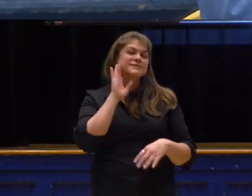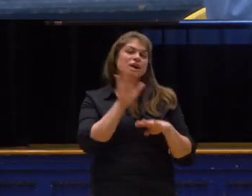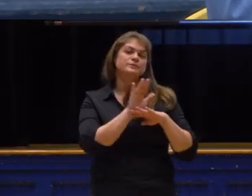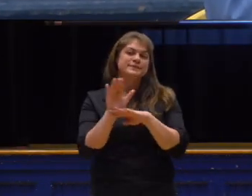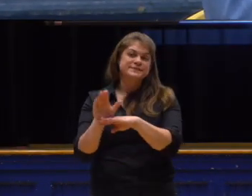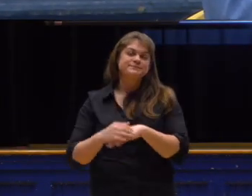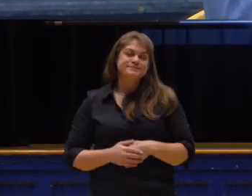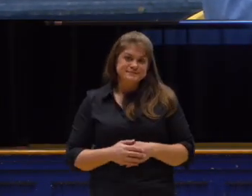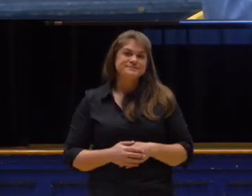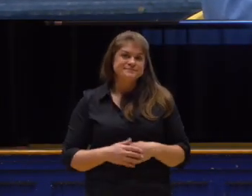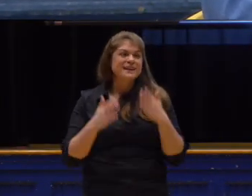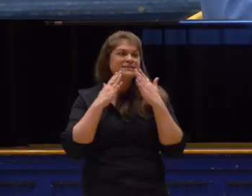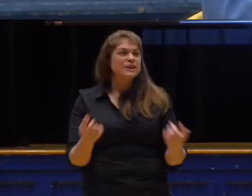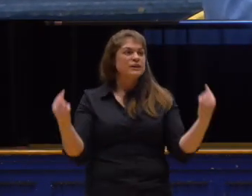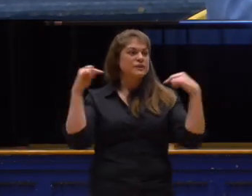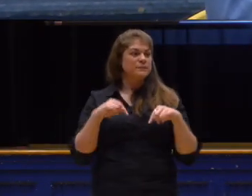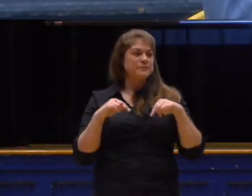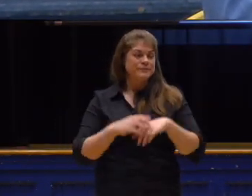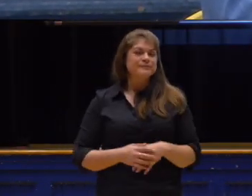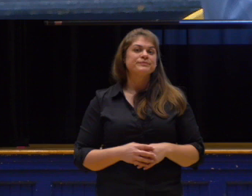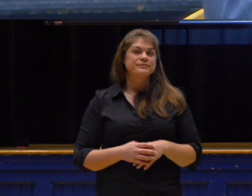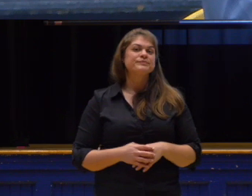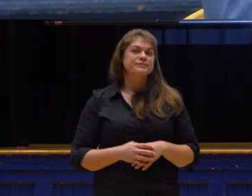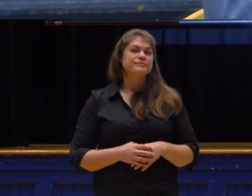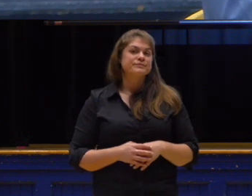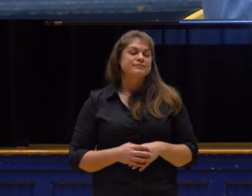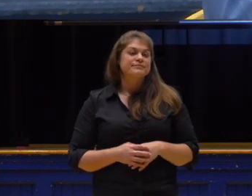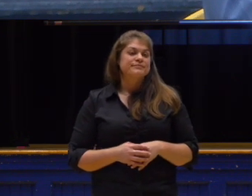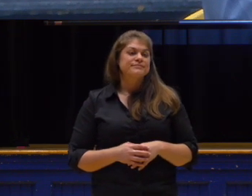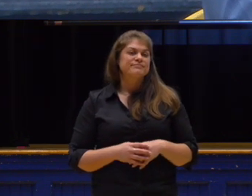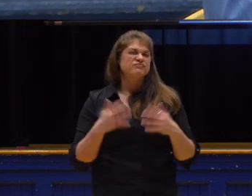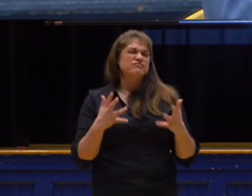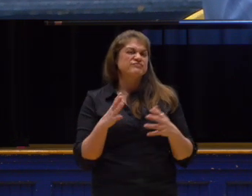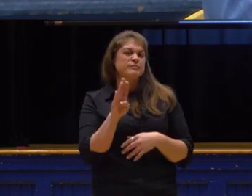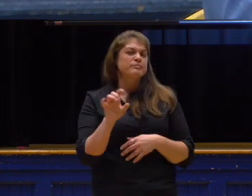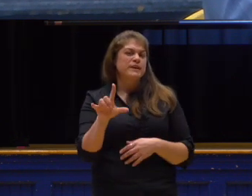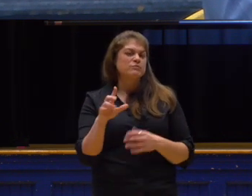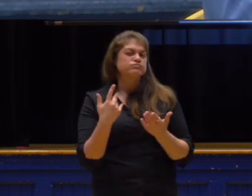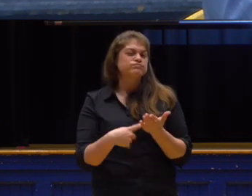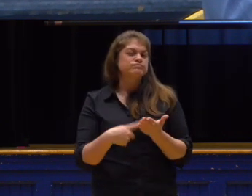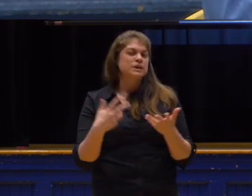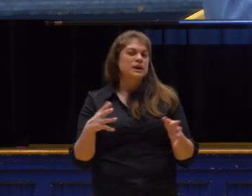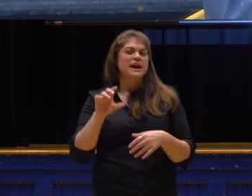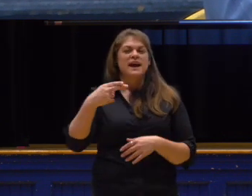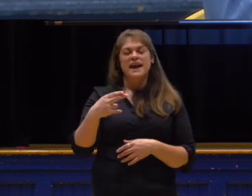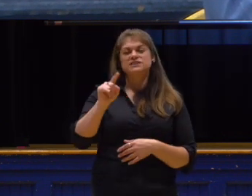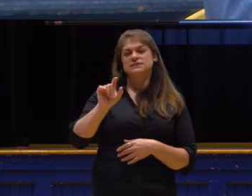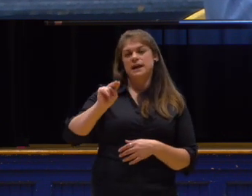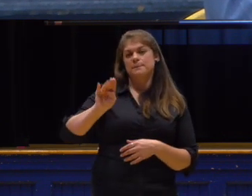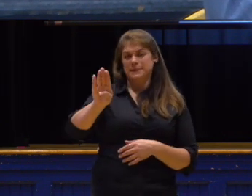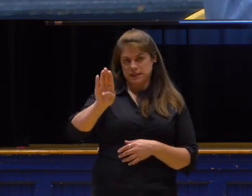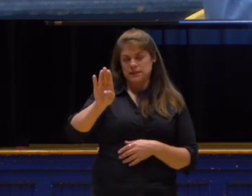everybody. Thank you for coming. As was mentioned by Bill, HNTB is